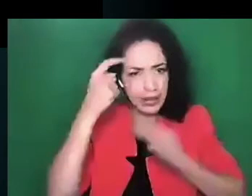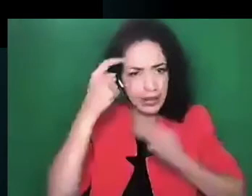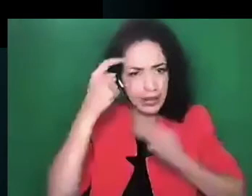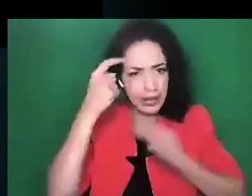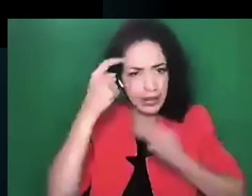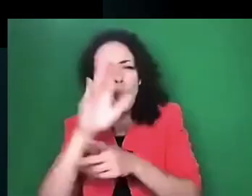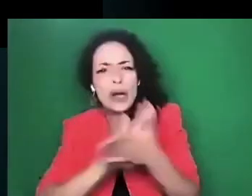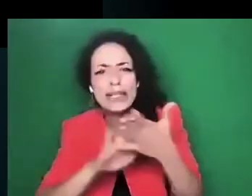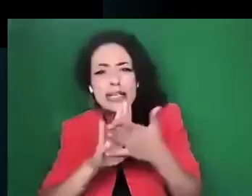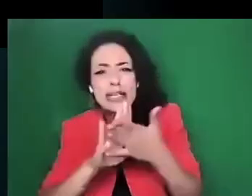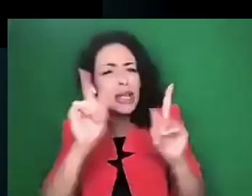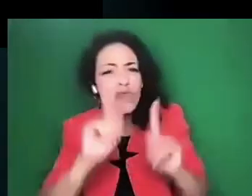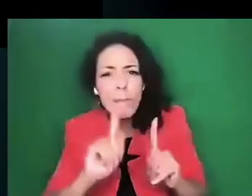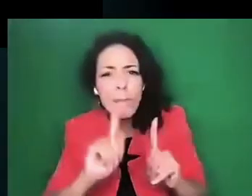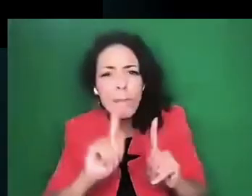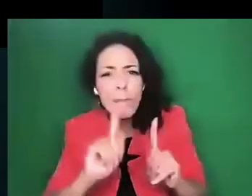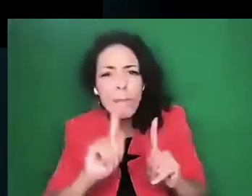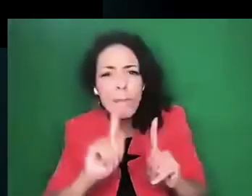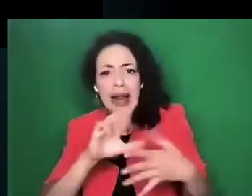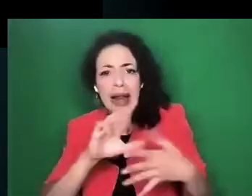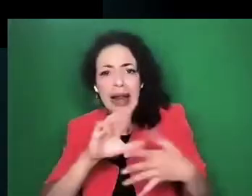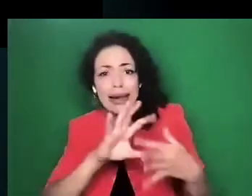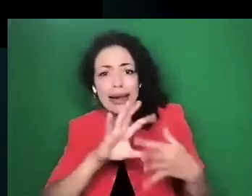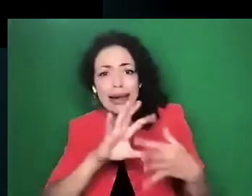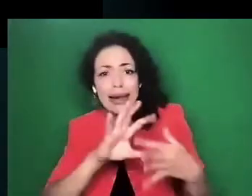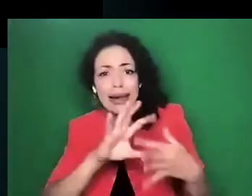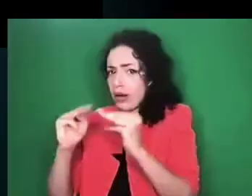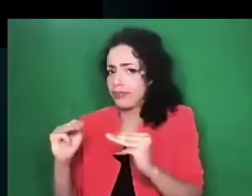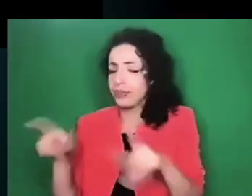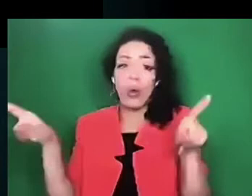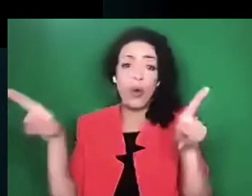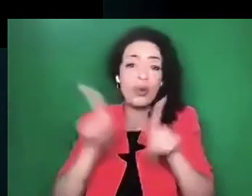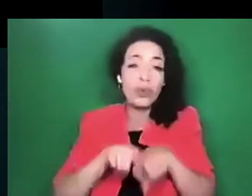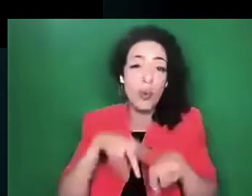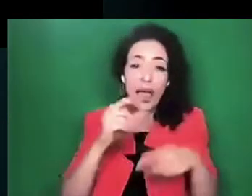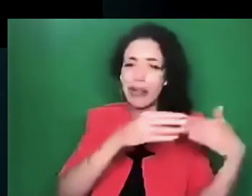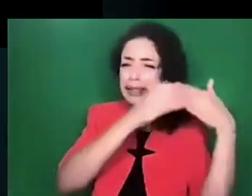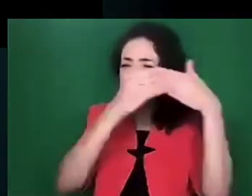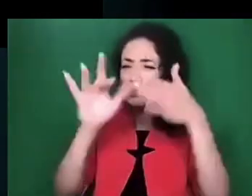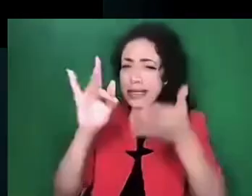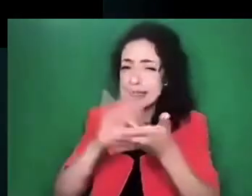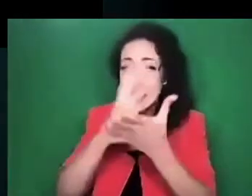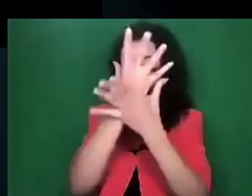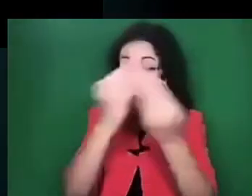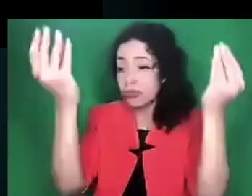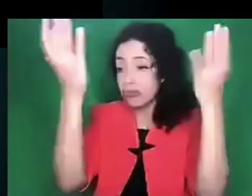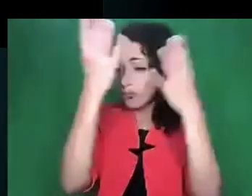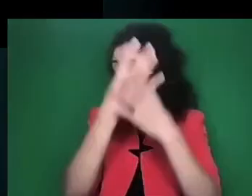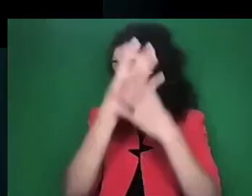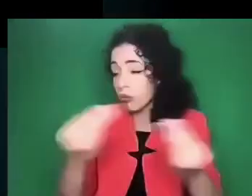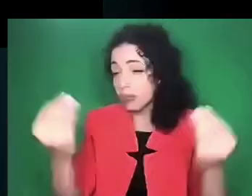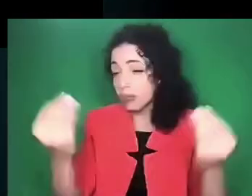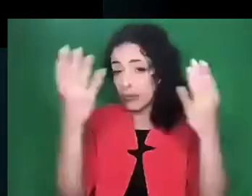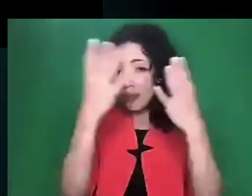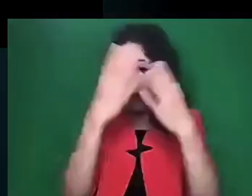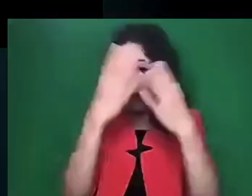On the other hand, you have pioneering cities that are losing artifacts, cultural institutions, buildings, but also academics and